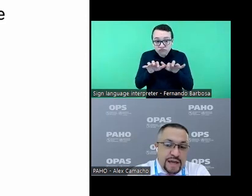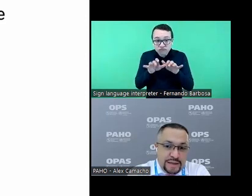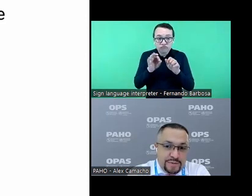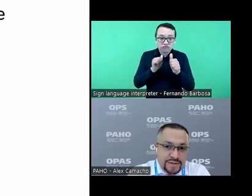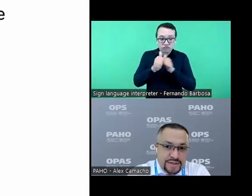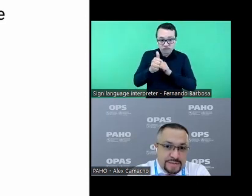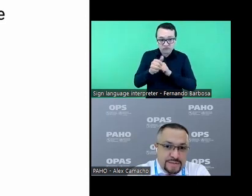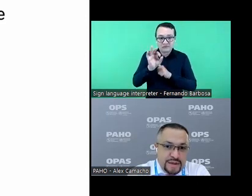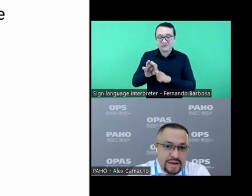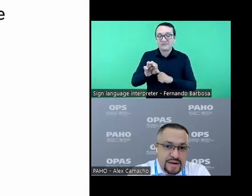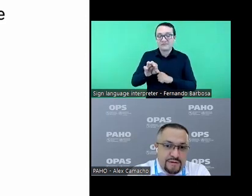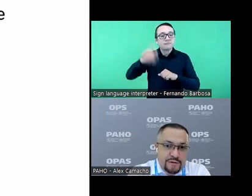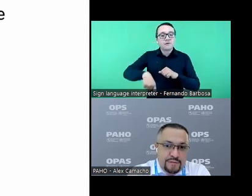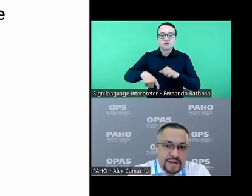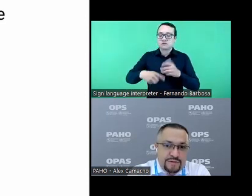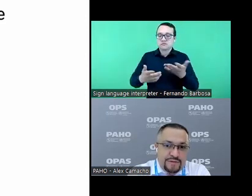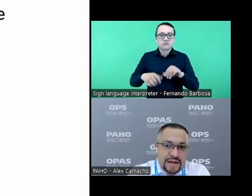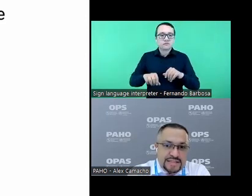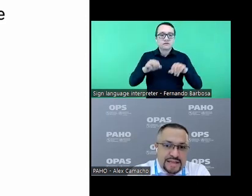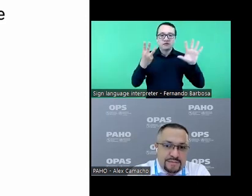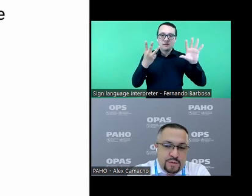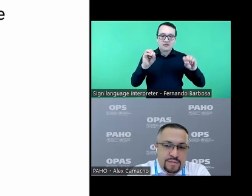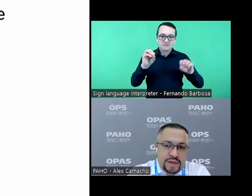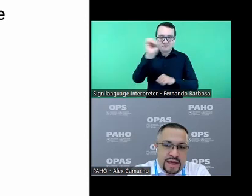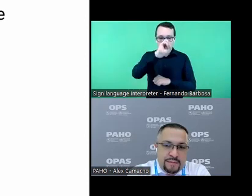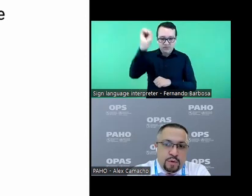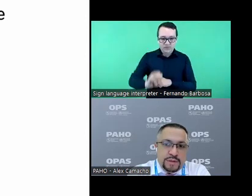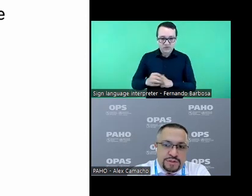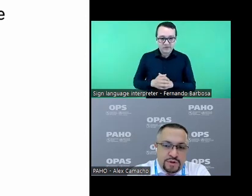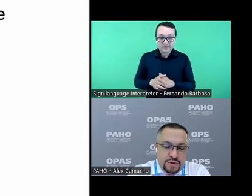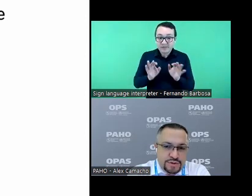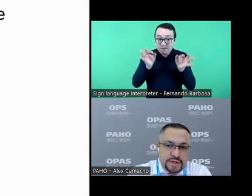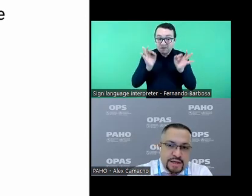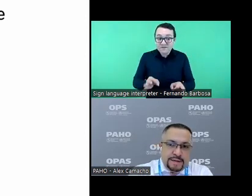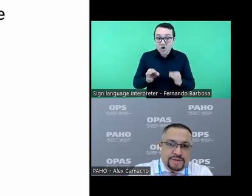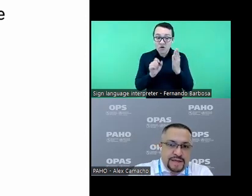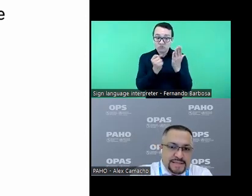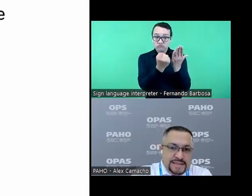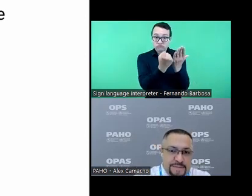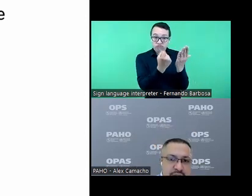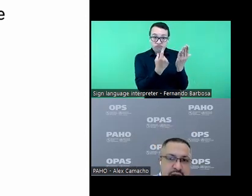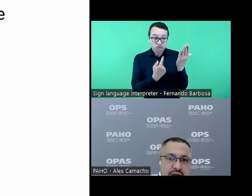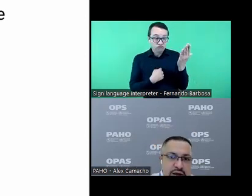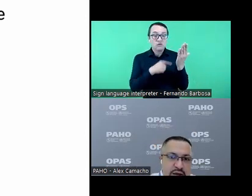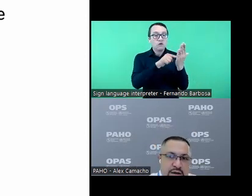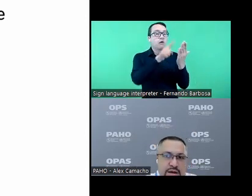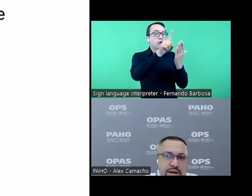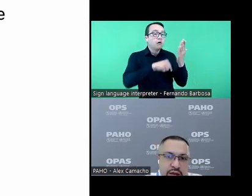of 80%. Format of the final exam will be a multiple choice test.